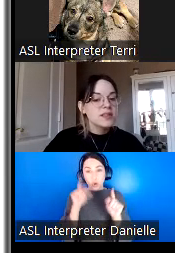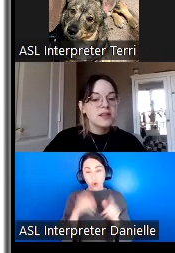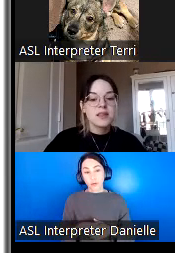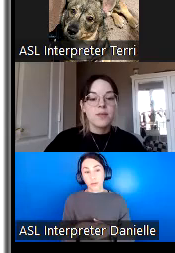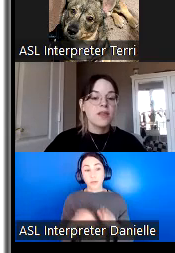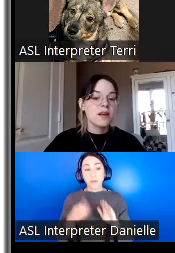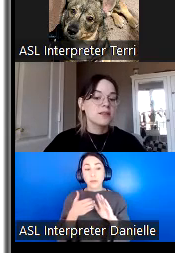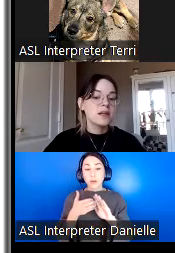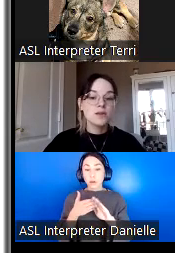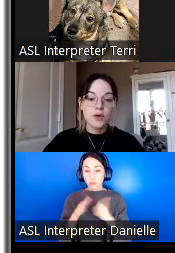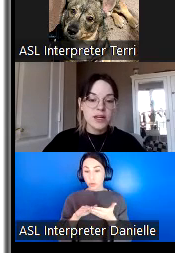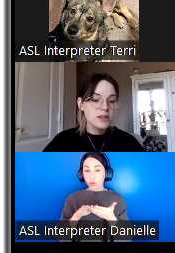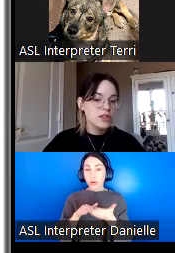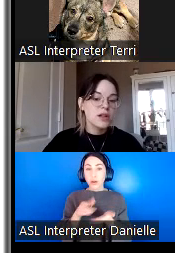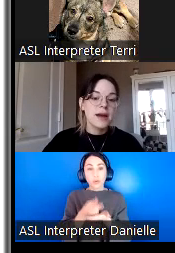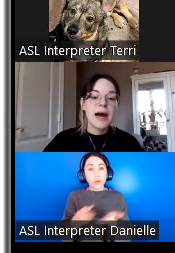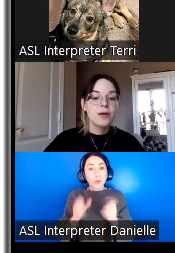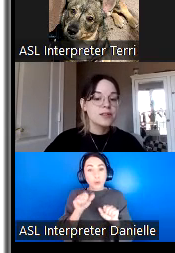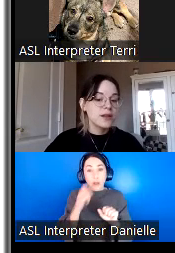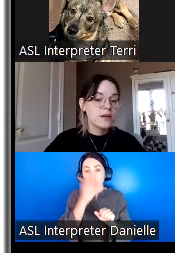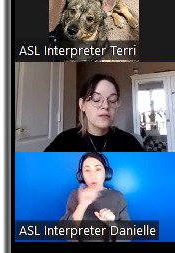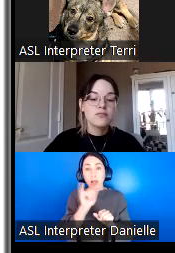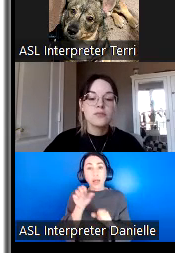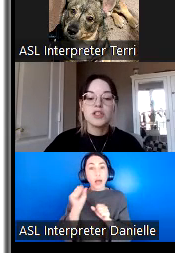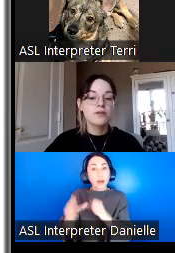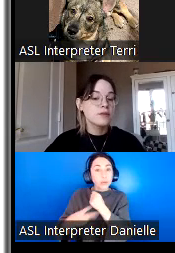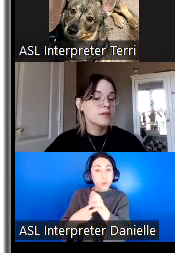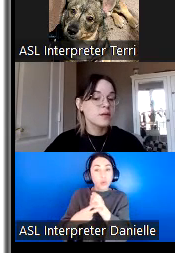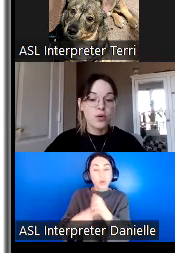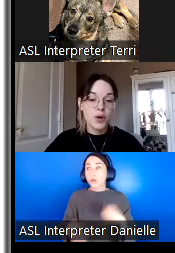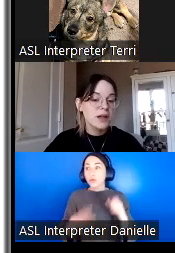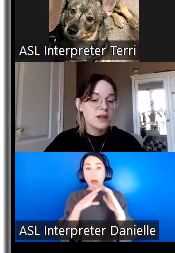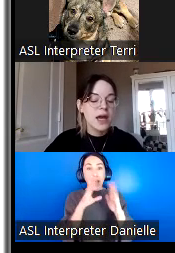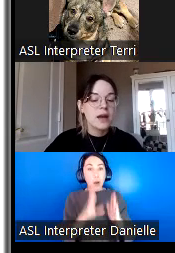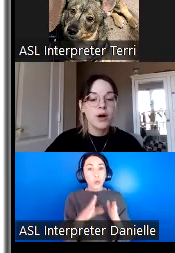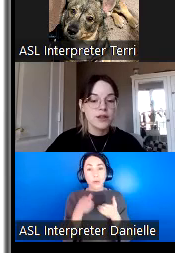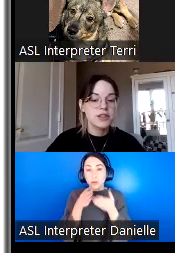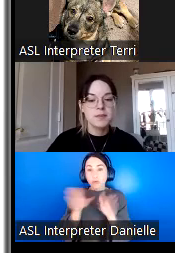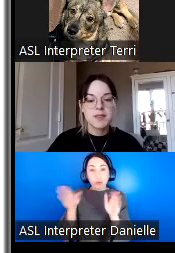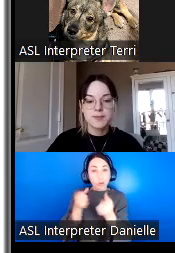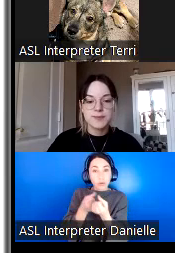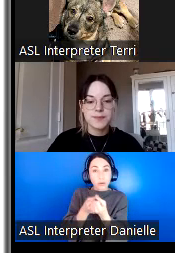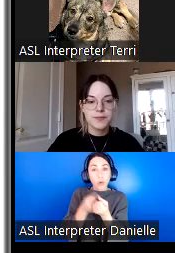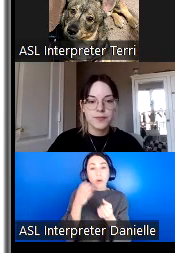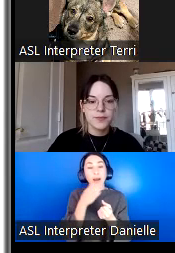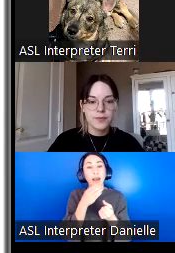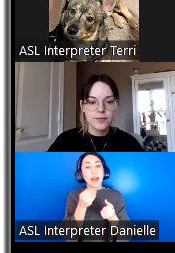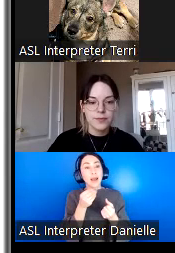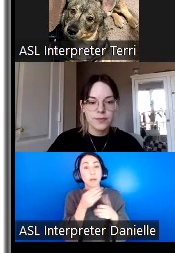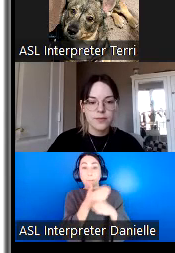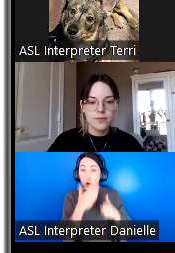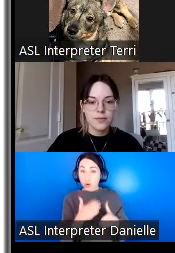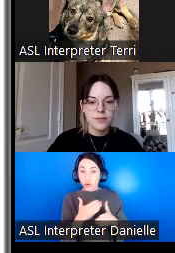Community resources can be things like storage, housing, general support, and partnerships.